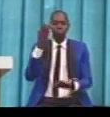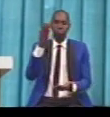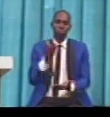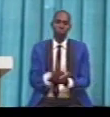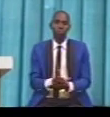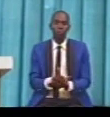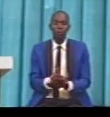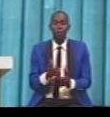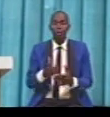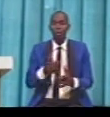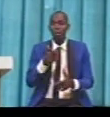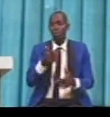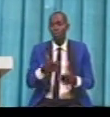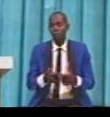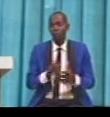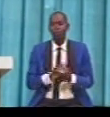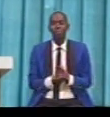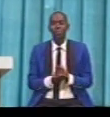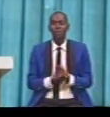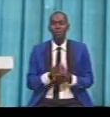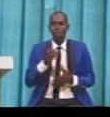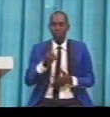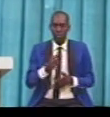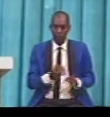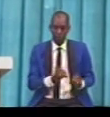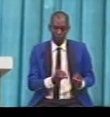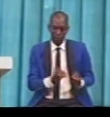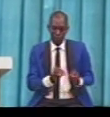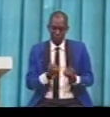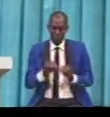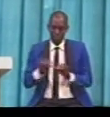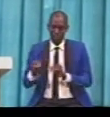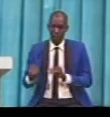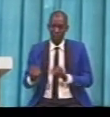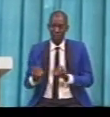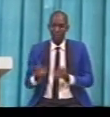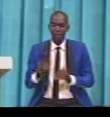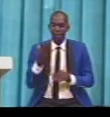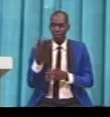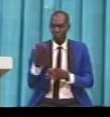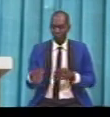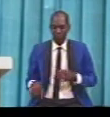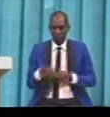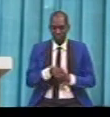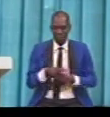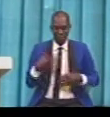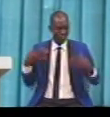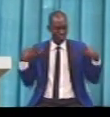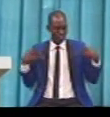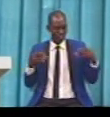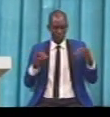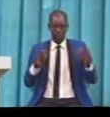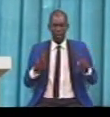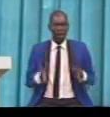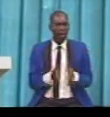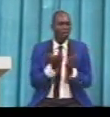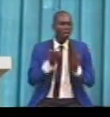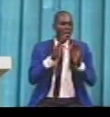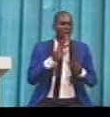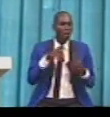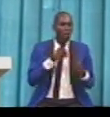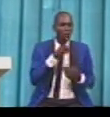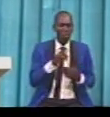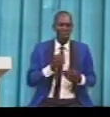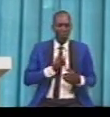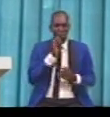Then I carried my leg. I carried my hand. Nothing had happened. Then I asked the driver, how are you? He said,